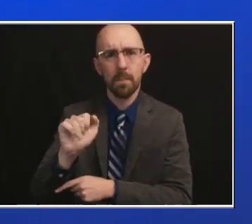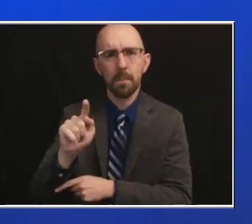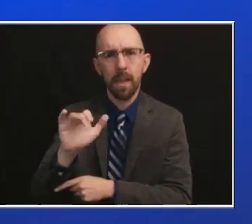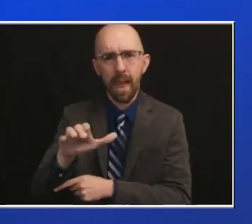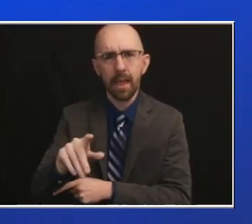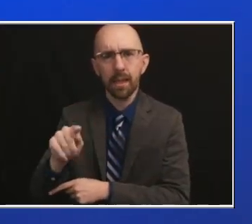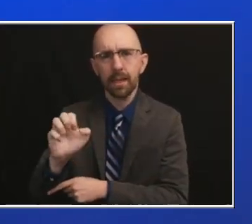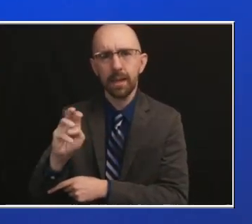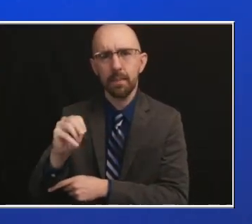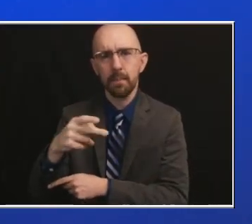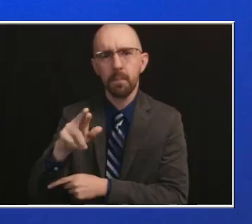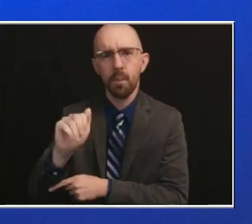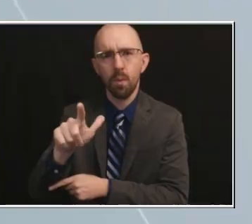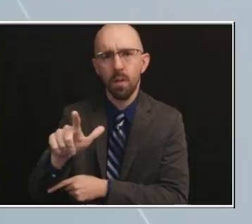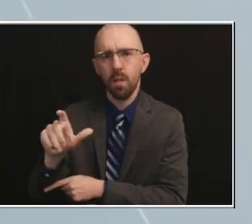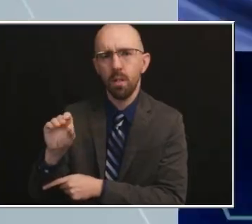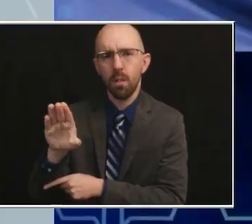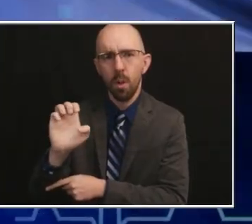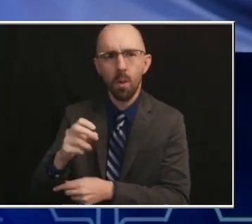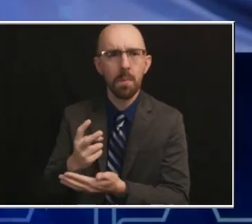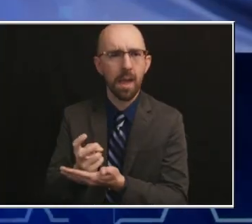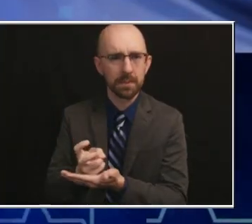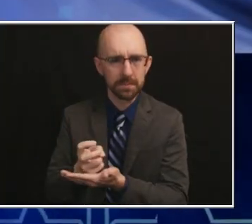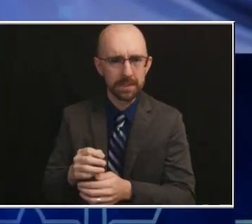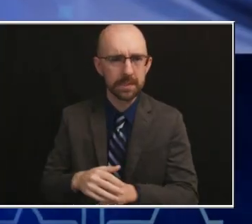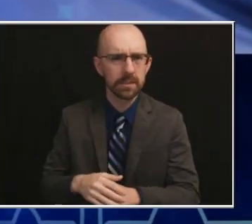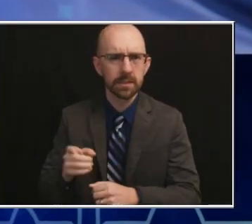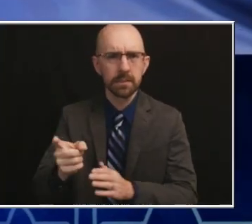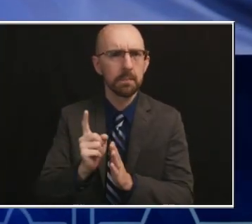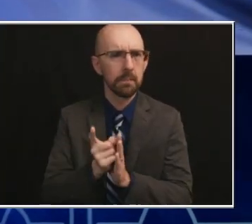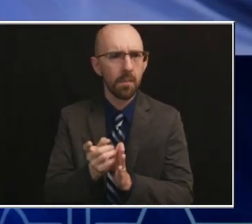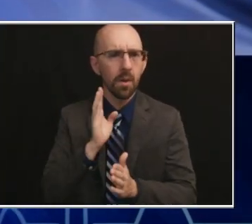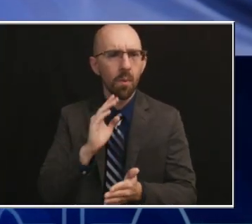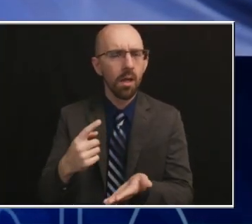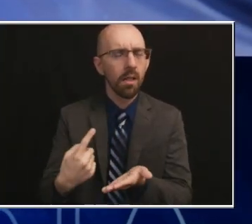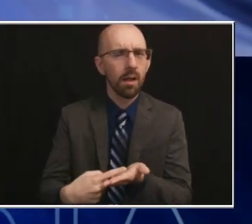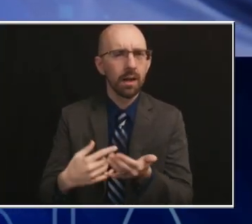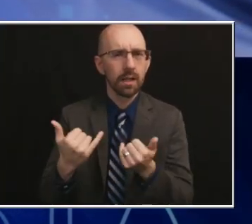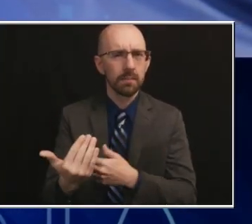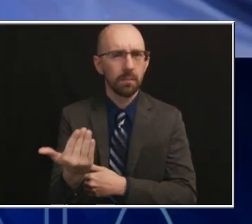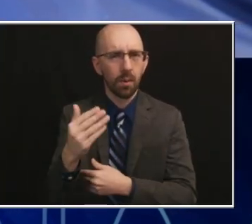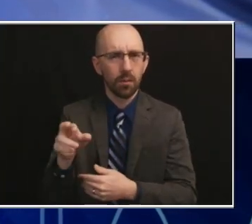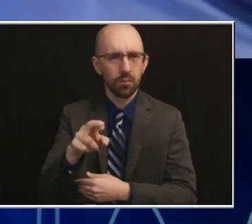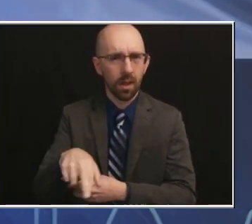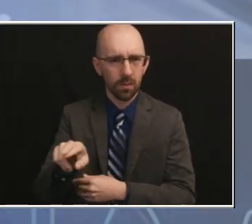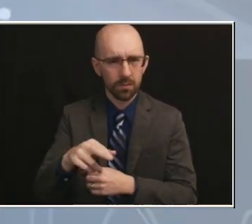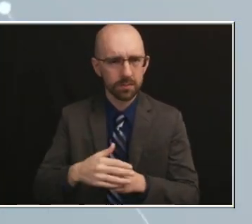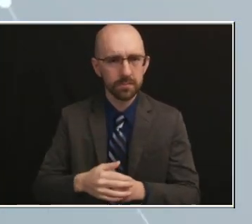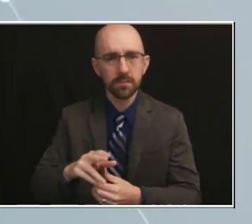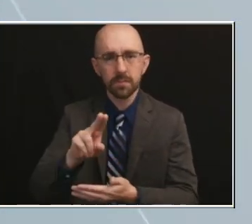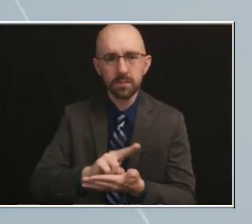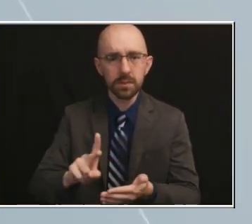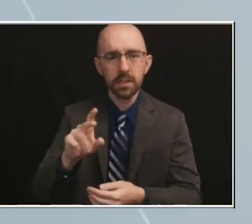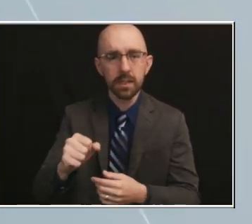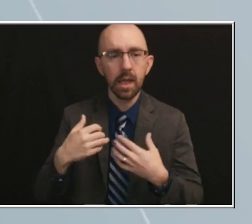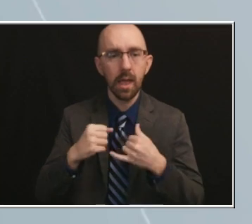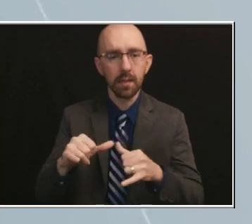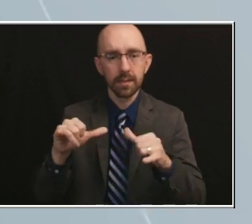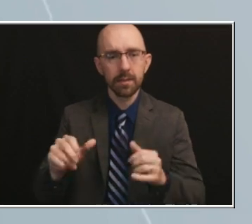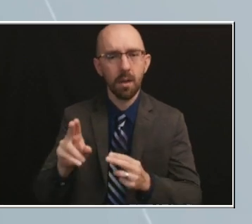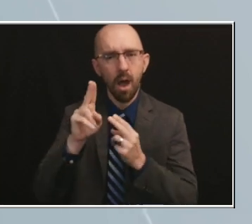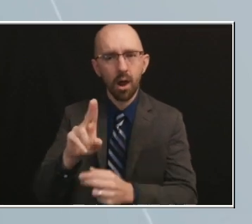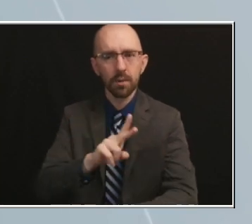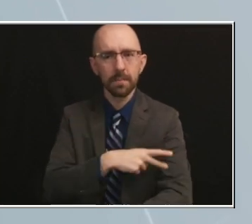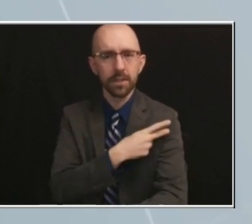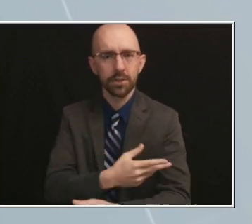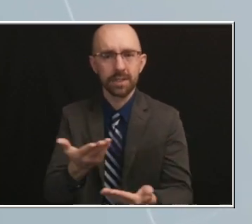just a moment. But first, let's get to today's morning rounds. The University of Kansas Health System is honoring patients here in the